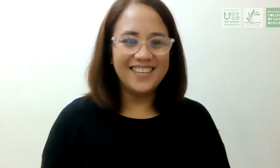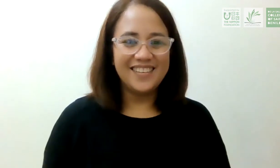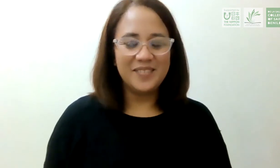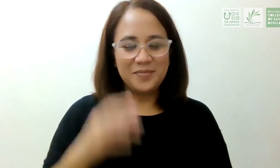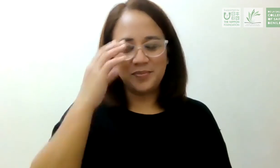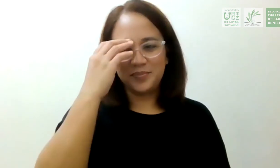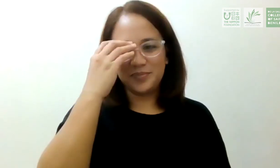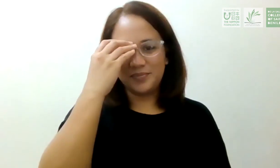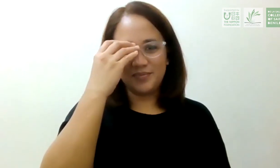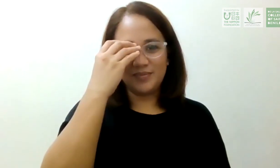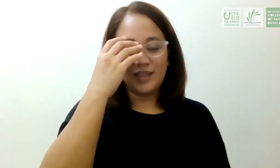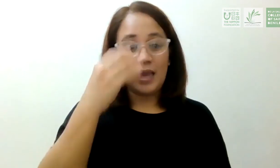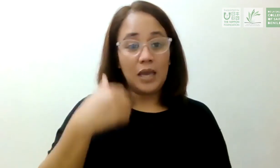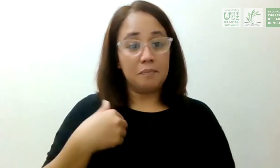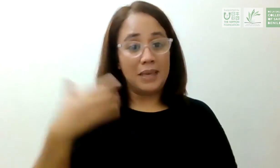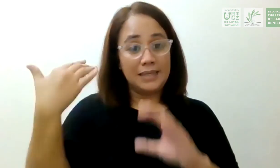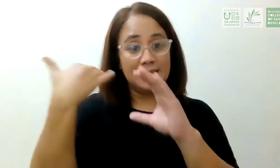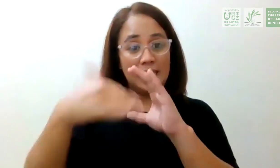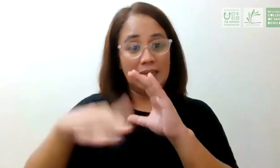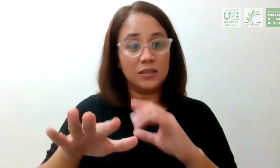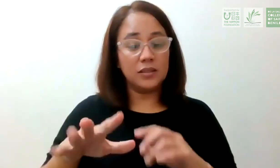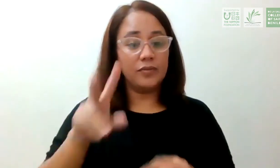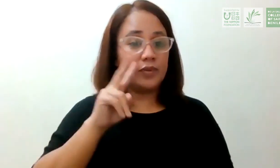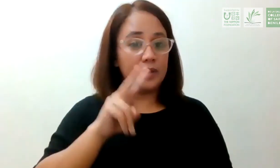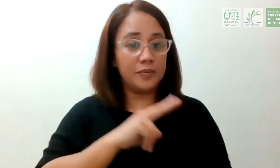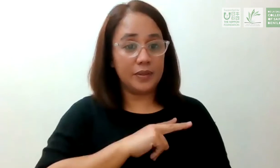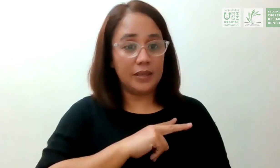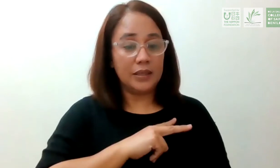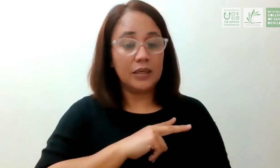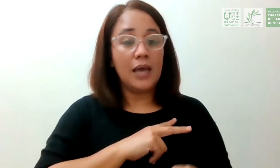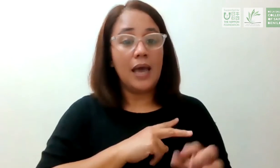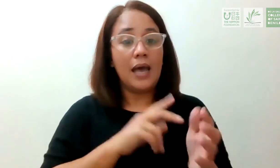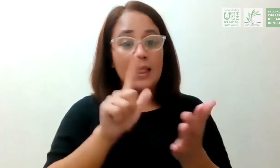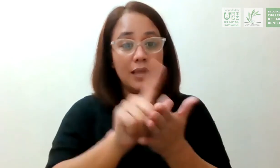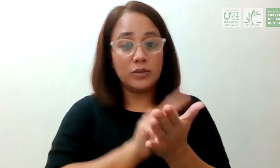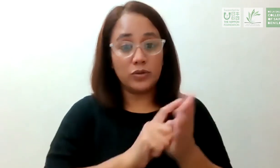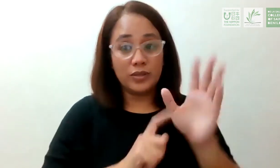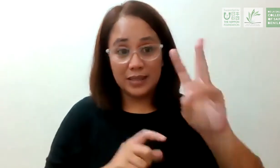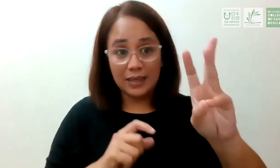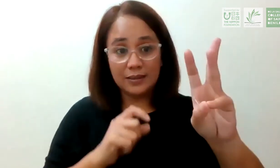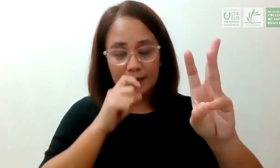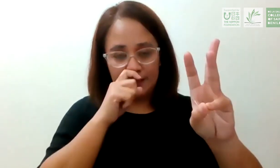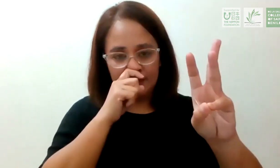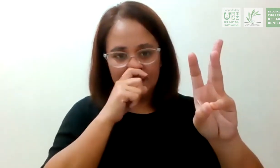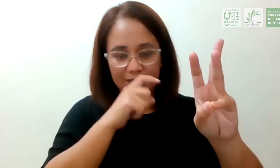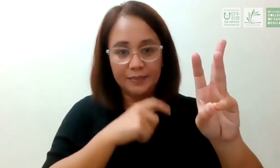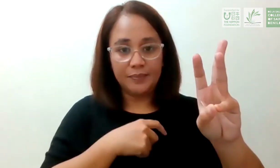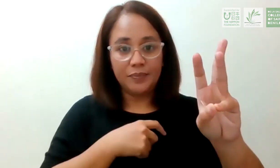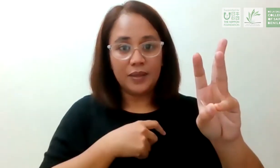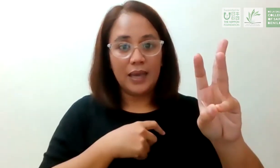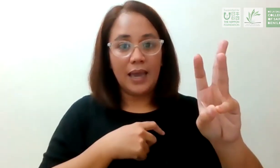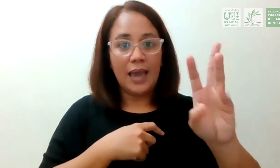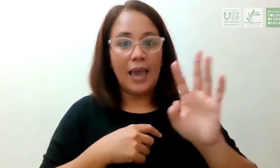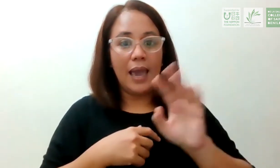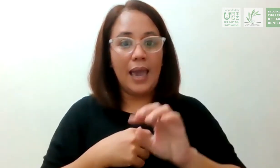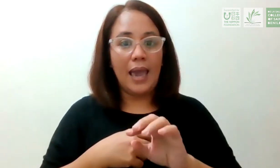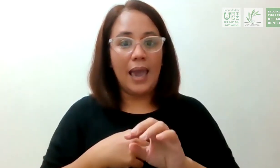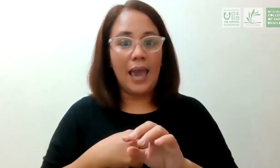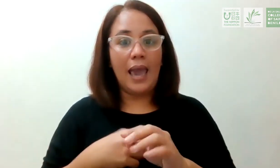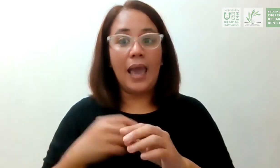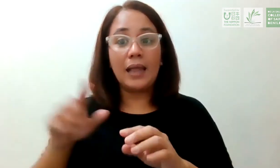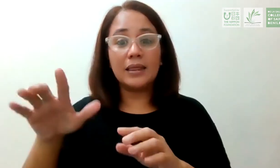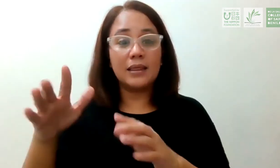I can send you the Vietnamese version of lesson 6 and the version that the group worked